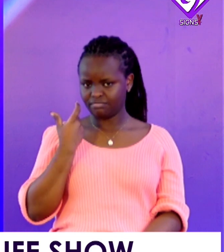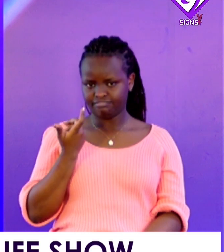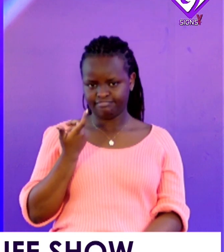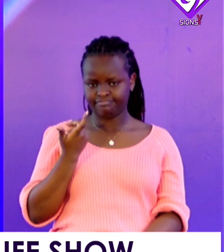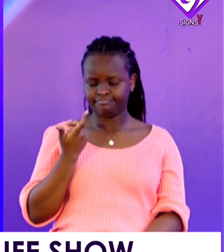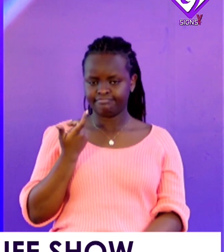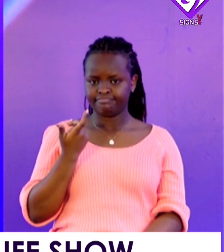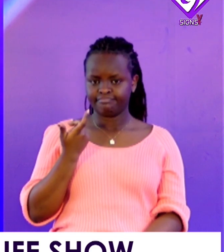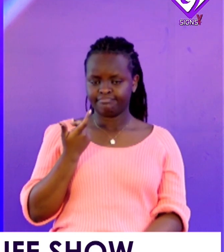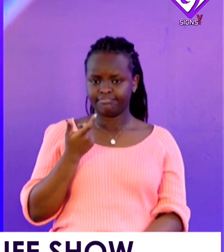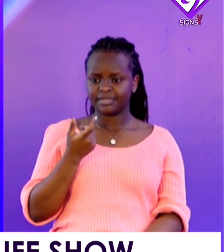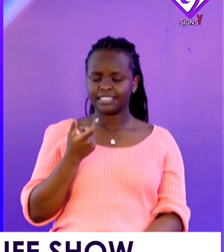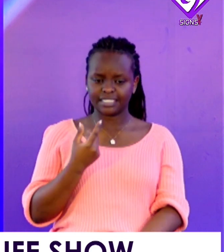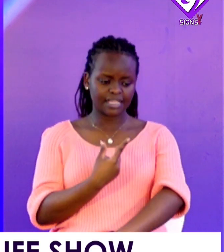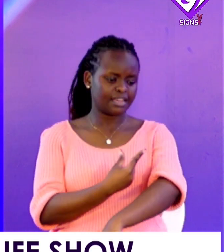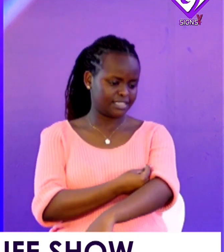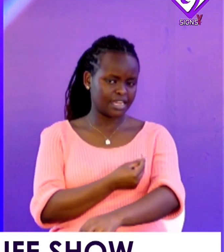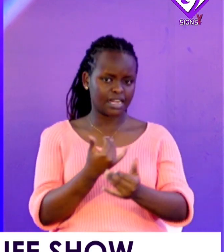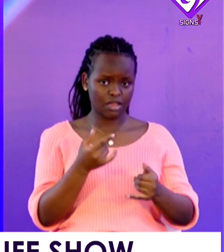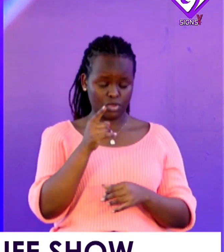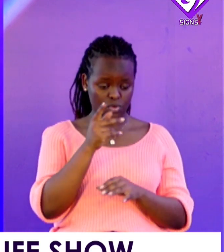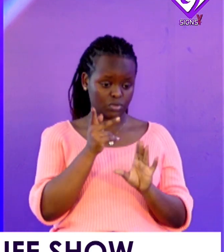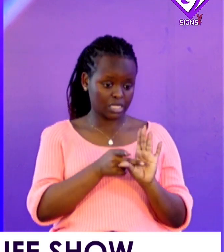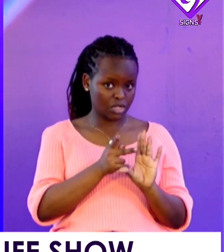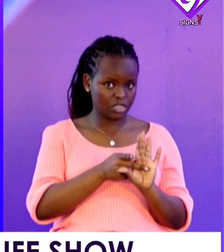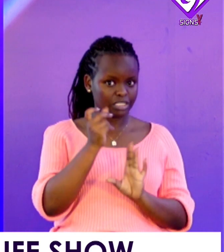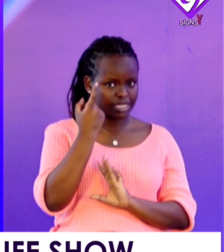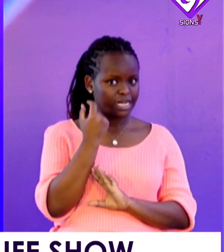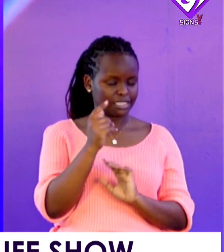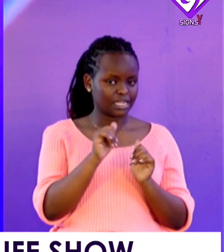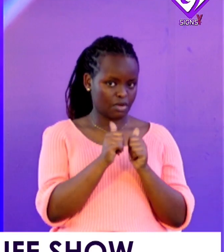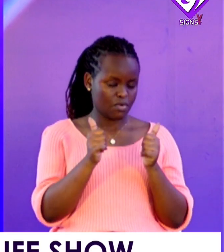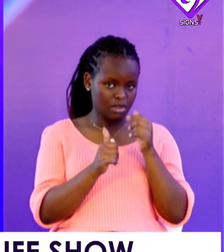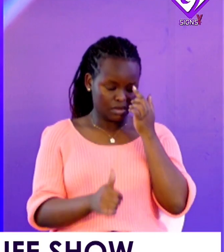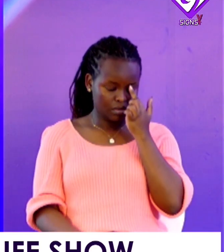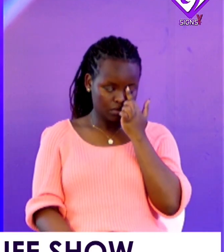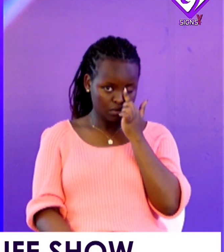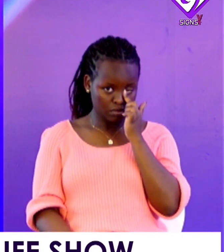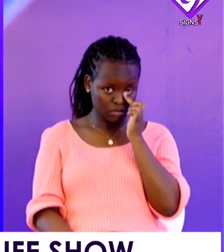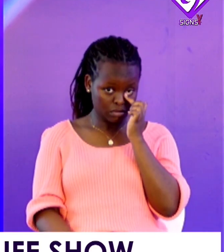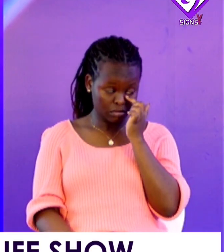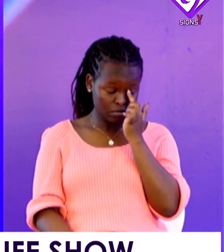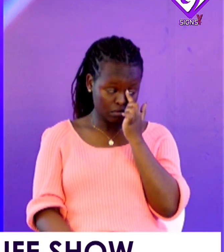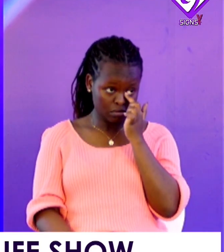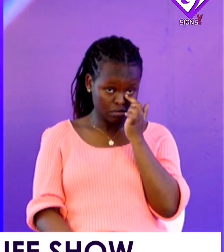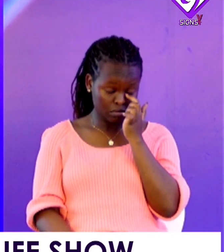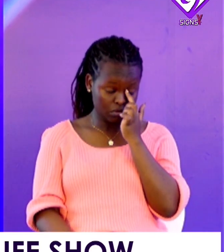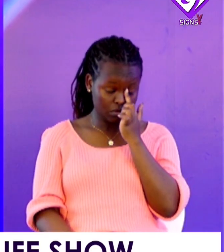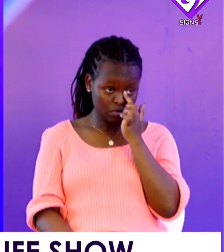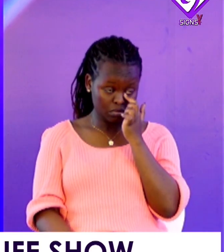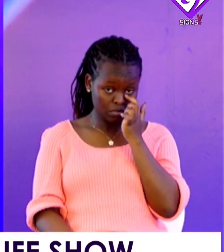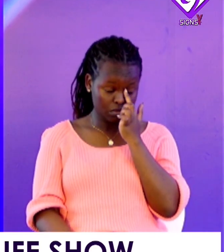It's some kind of drug. Now that you're a psychologist, you understand me very well. You know, when you come to matters